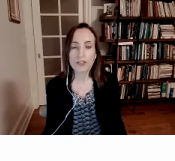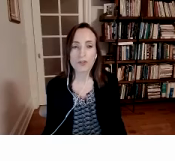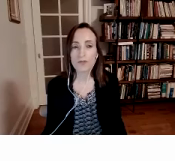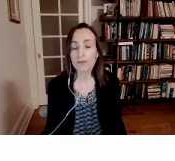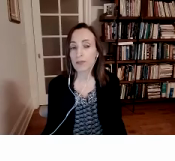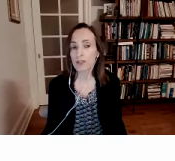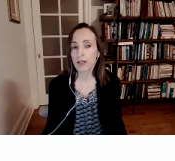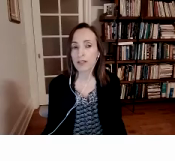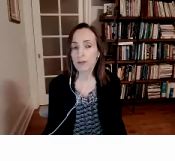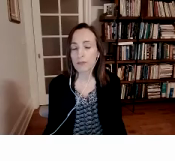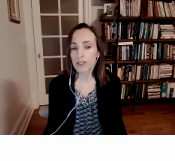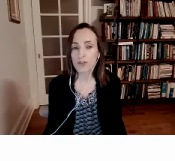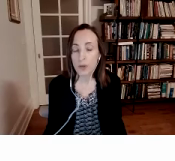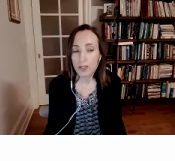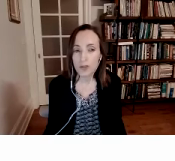include its